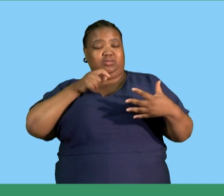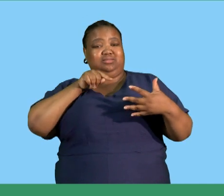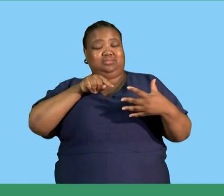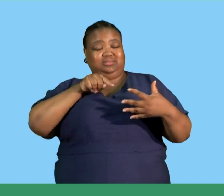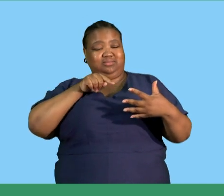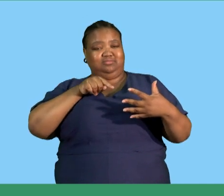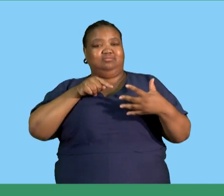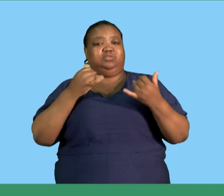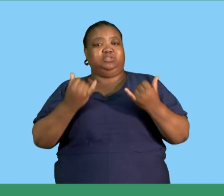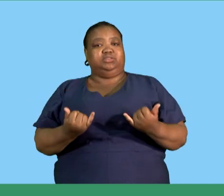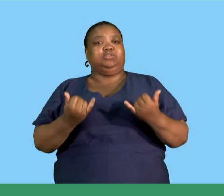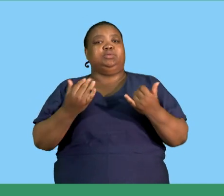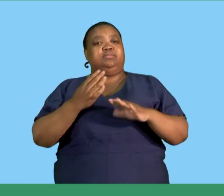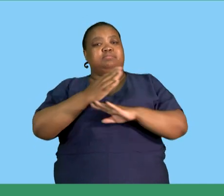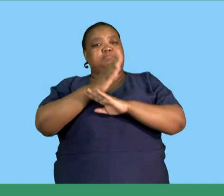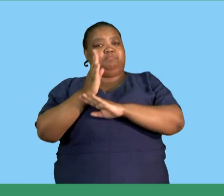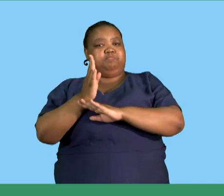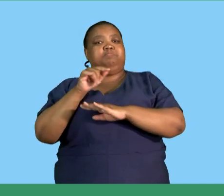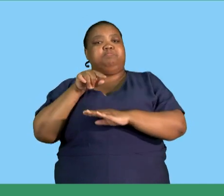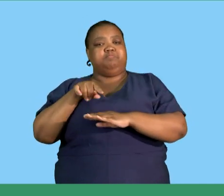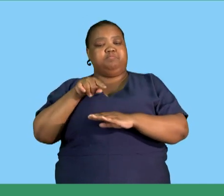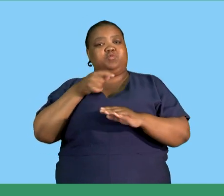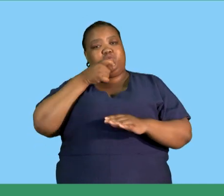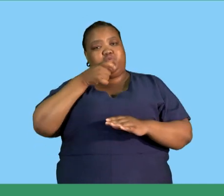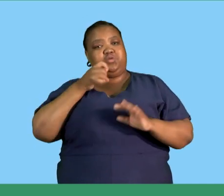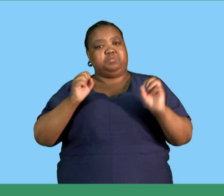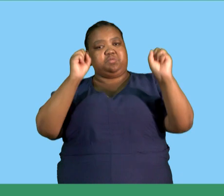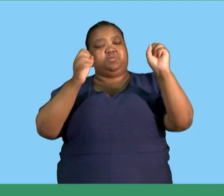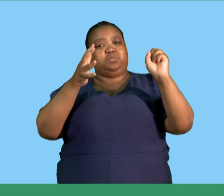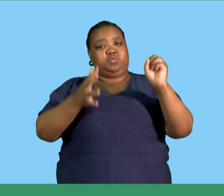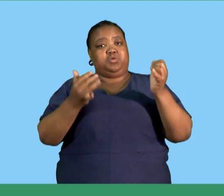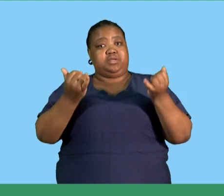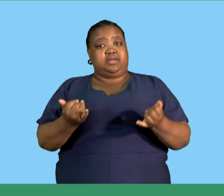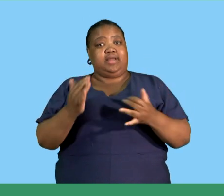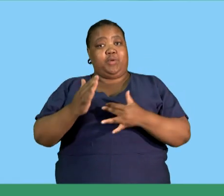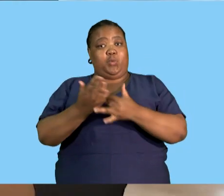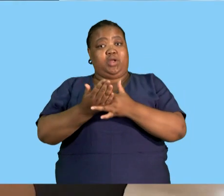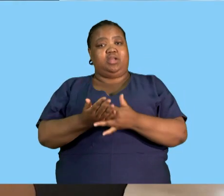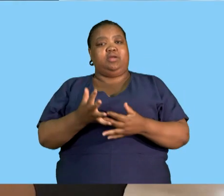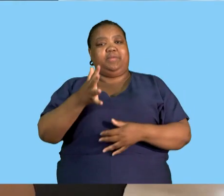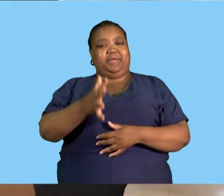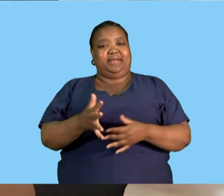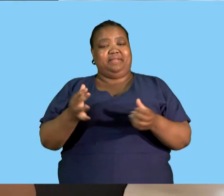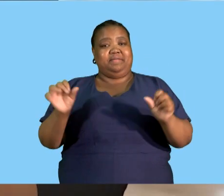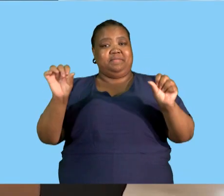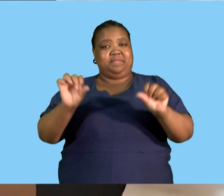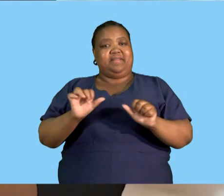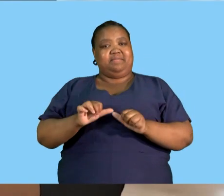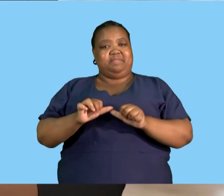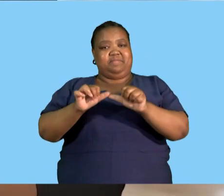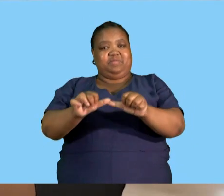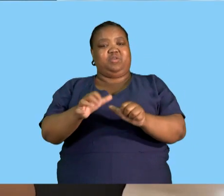working with or we'll be finding in our lesson for today. So now we're going to take a quick break, and then when we come back,